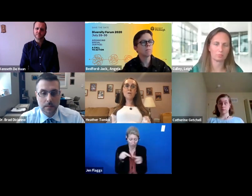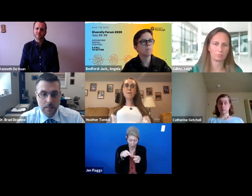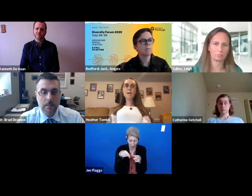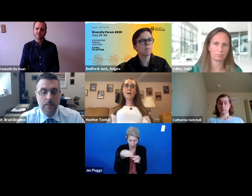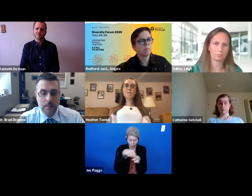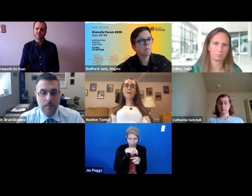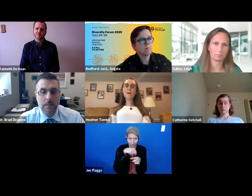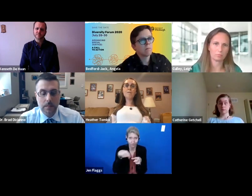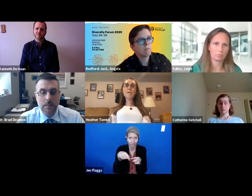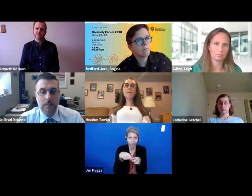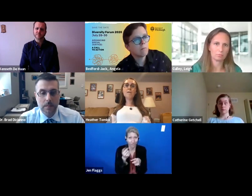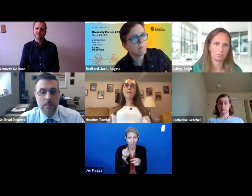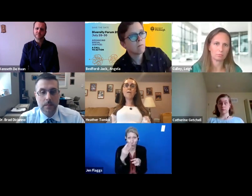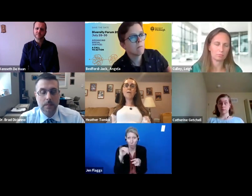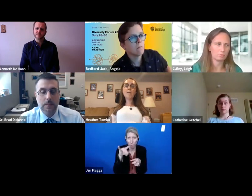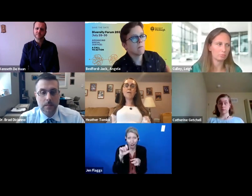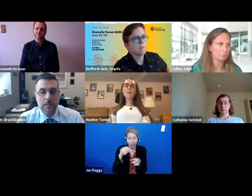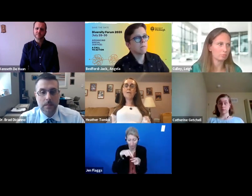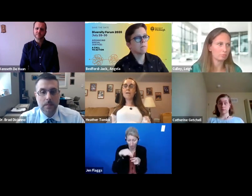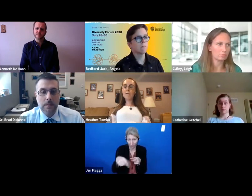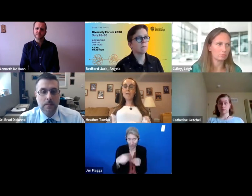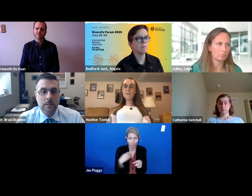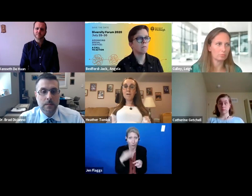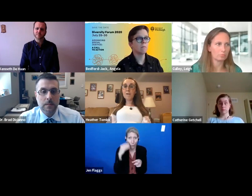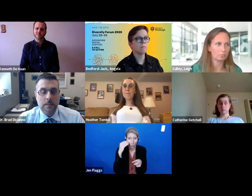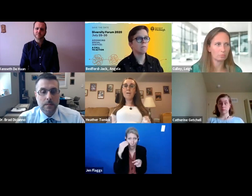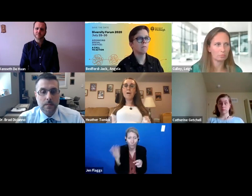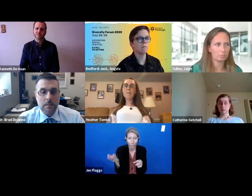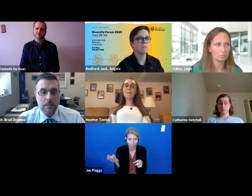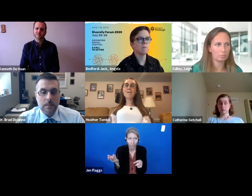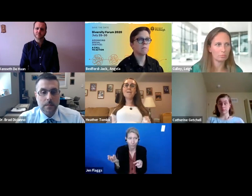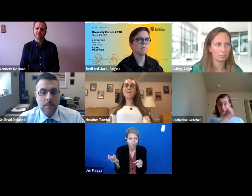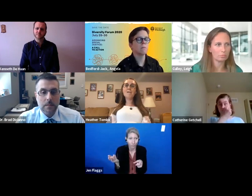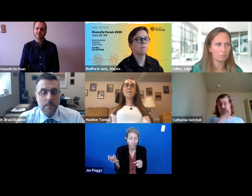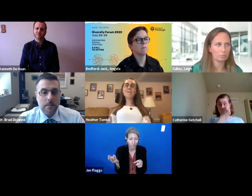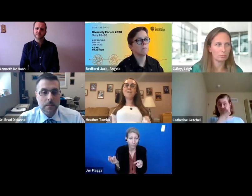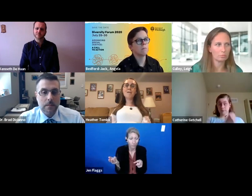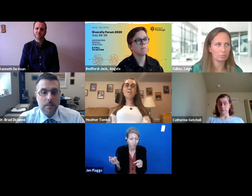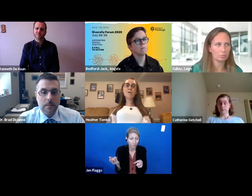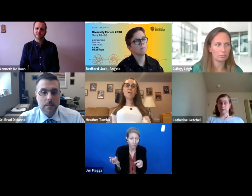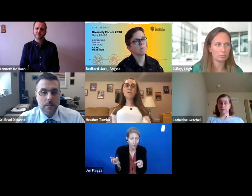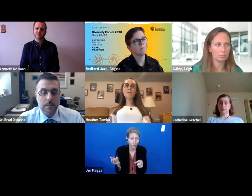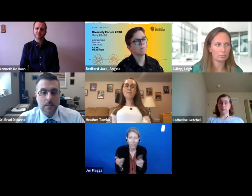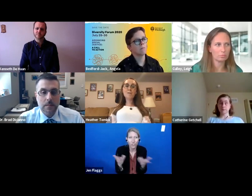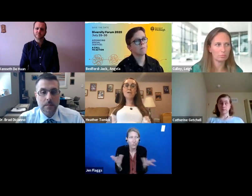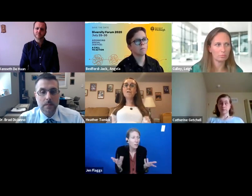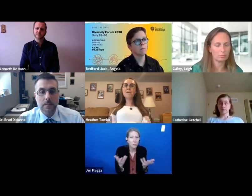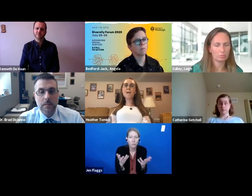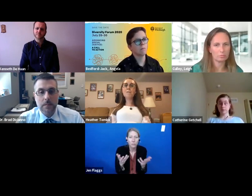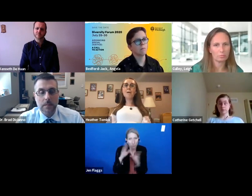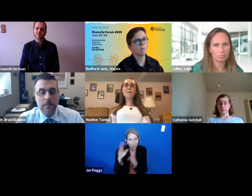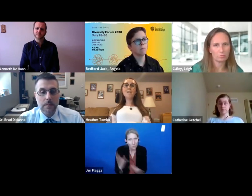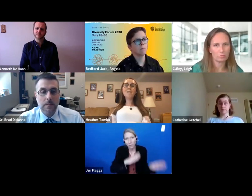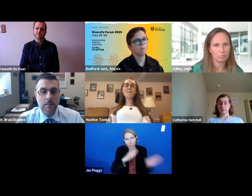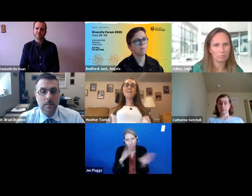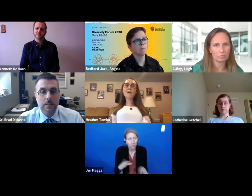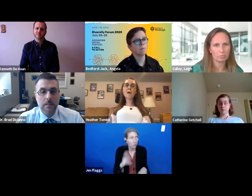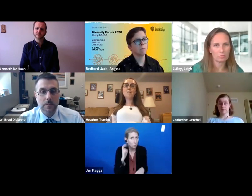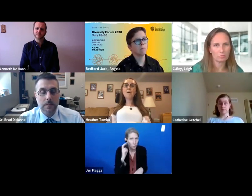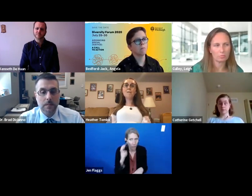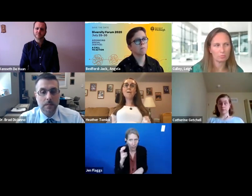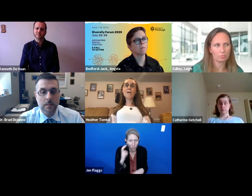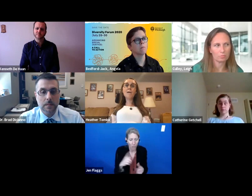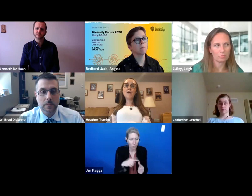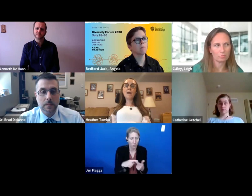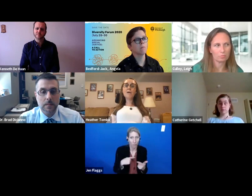radius because of the kind of the complicated logistics of transportation and my needs